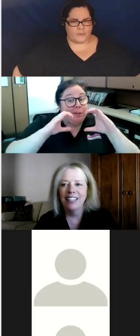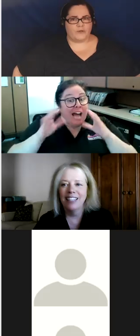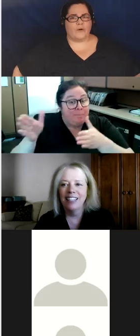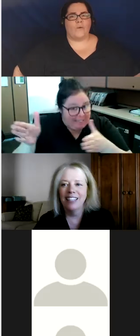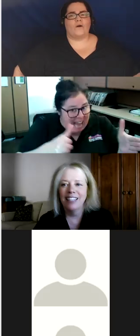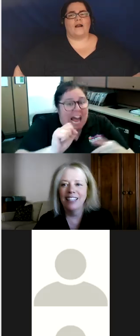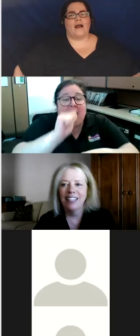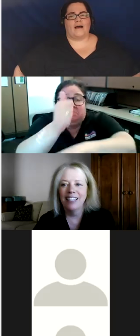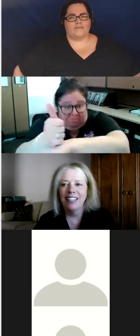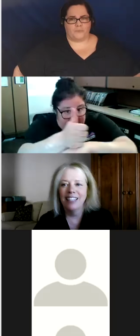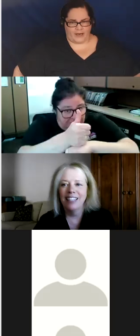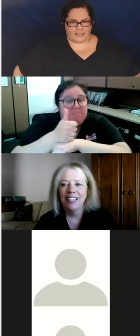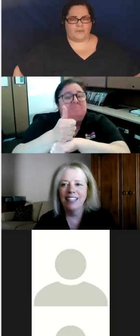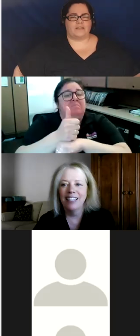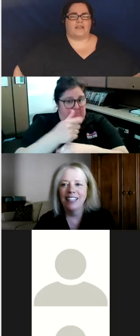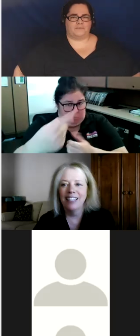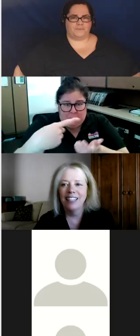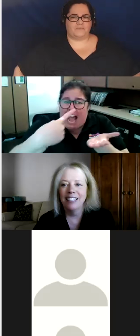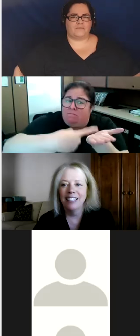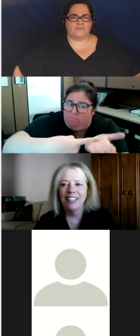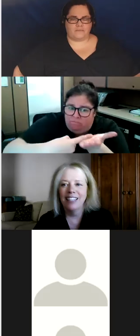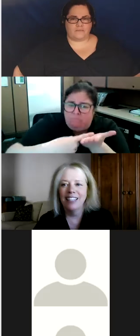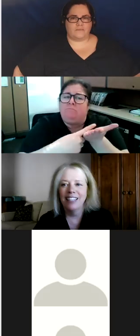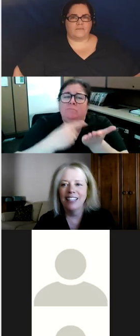one interpreter or have breaks built in.